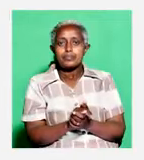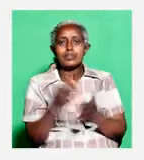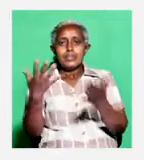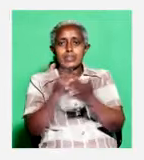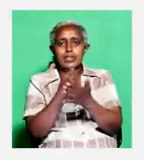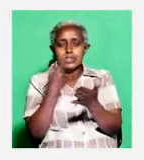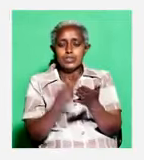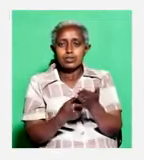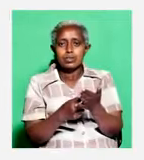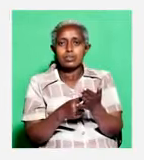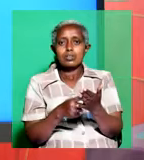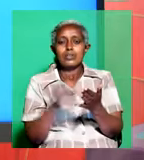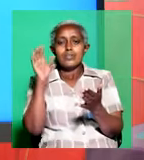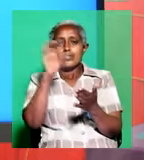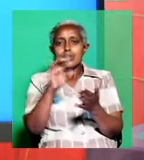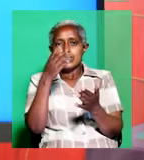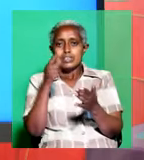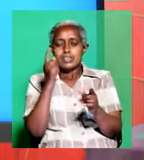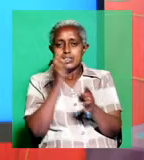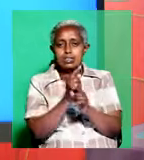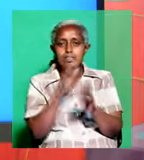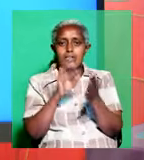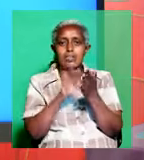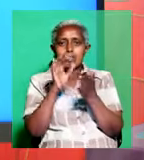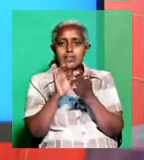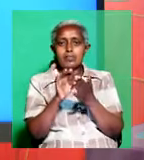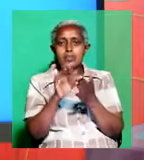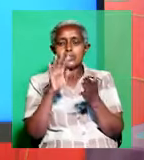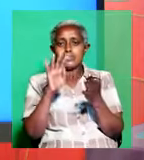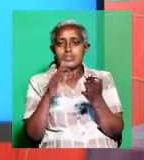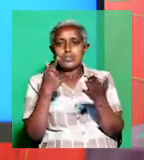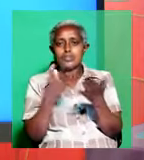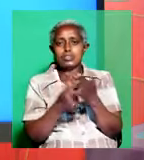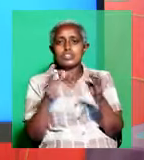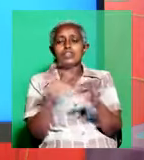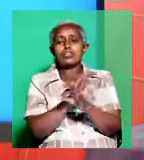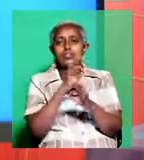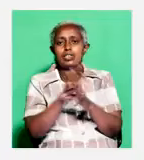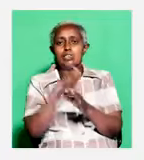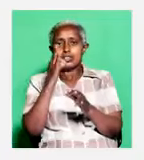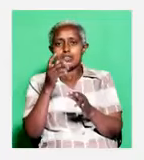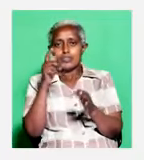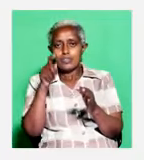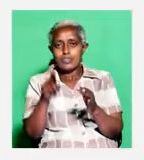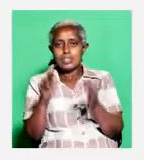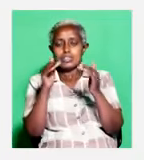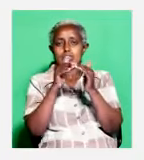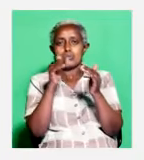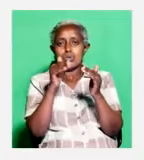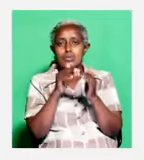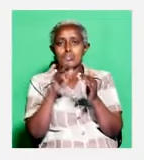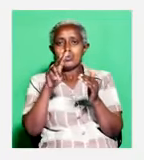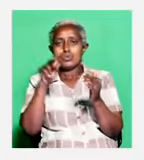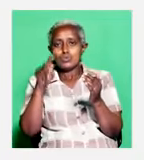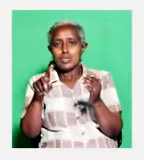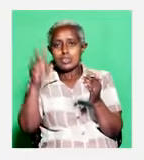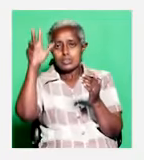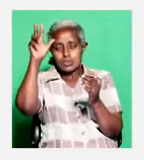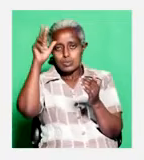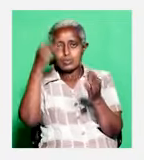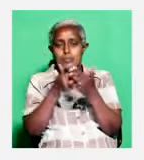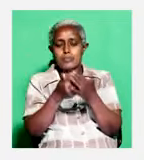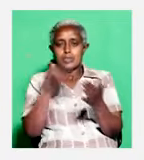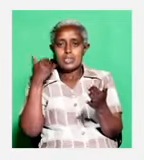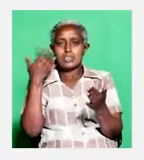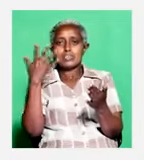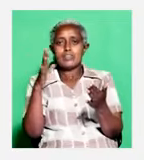Take this one, find the critical number for this function. F of x is equal to 2x cubed